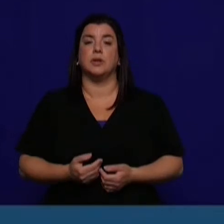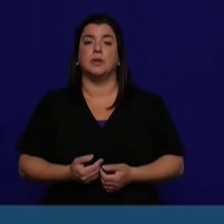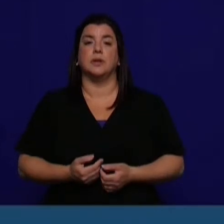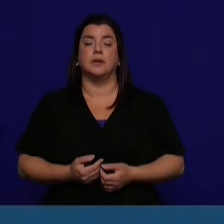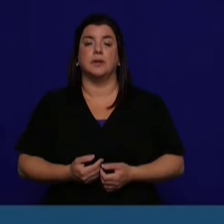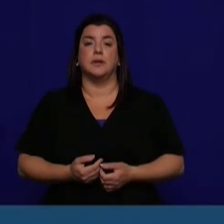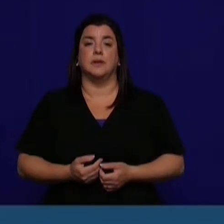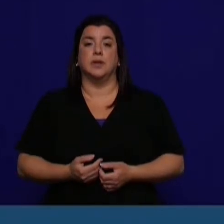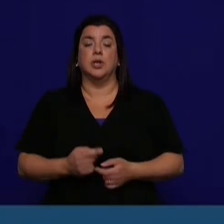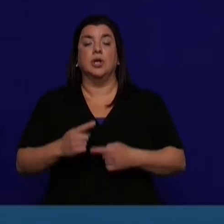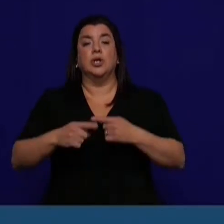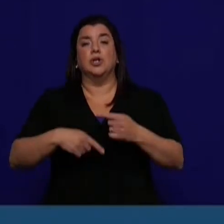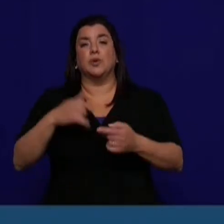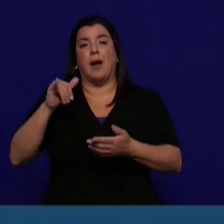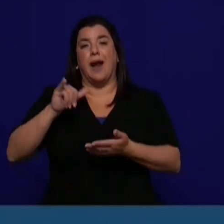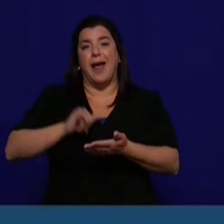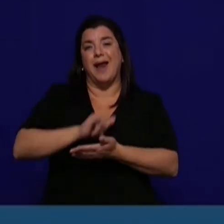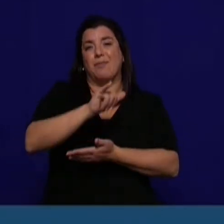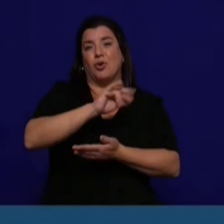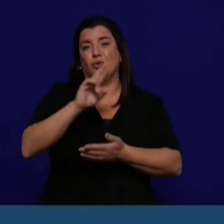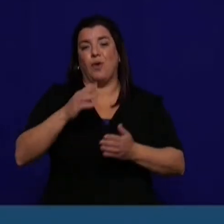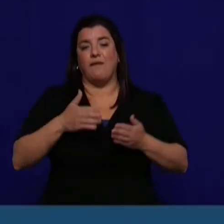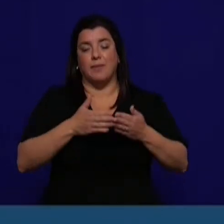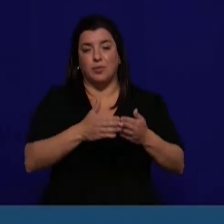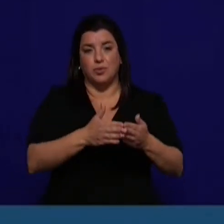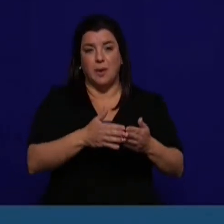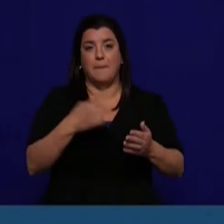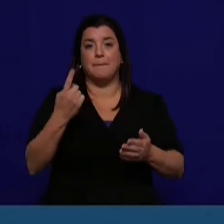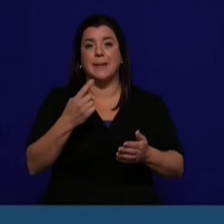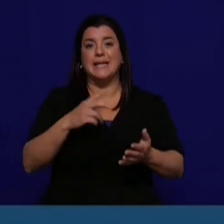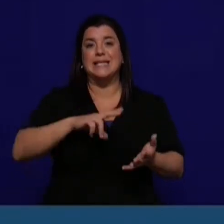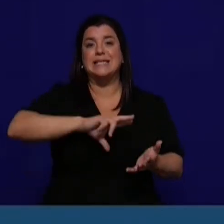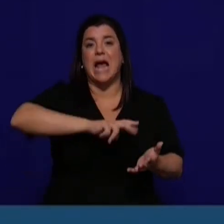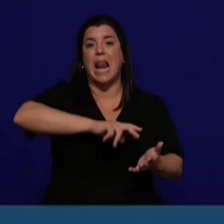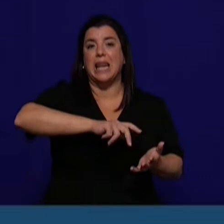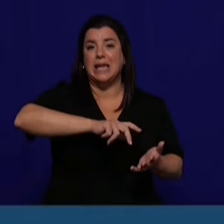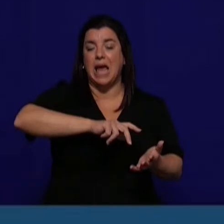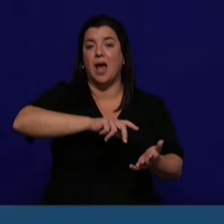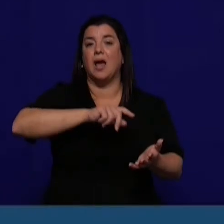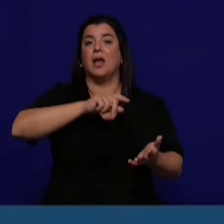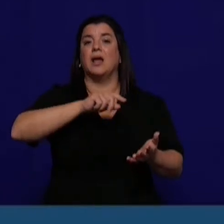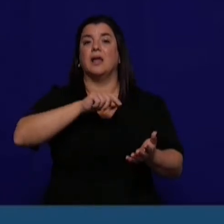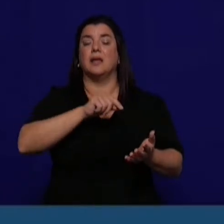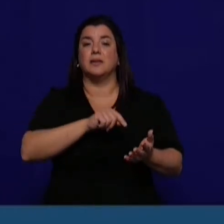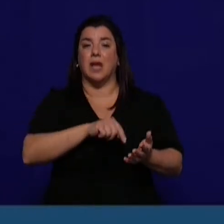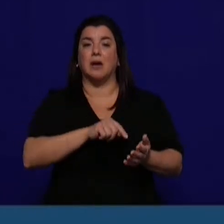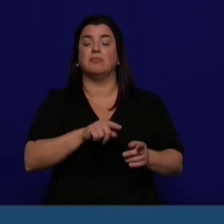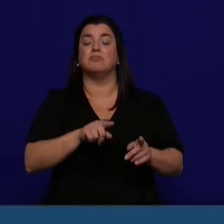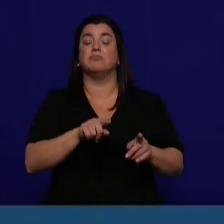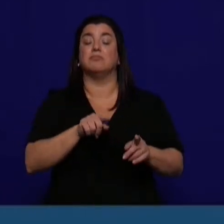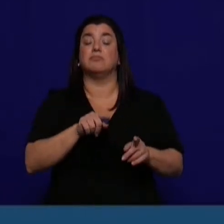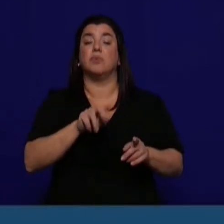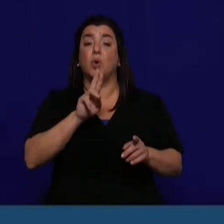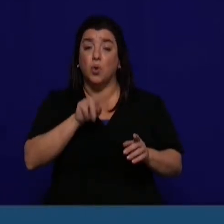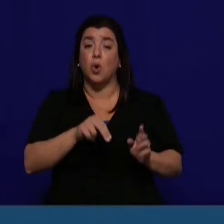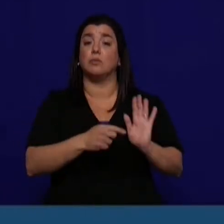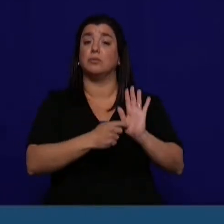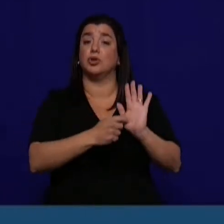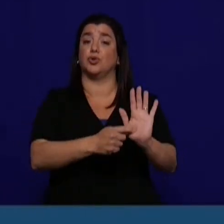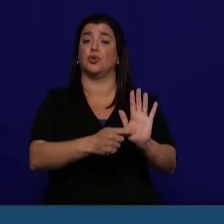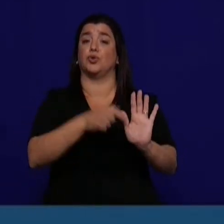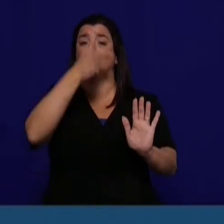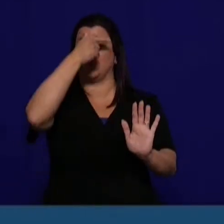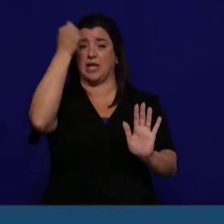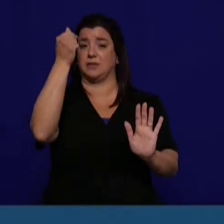hemm l-obbligu li persuni li ġej minn sqallija li issa wkoll huwa klassifikat bħala amber bħal kumplament, dawk in-nies iridu jġibu